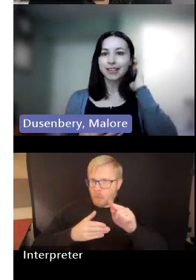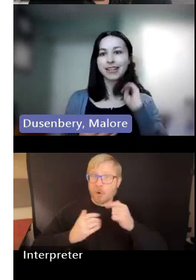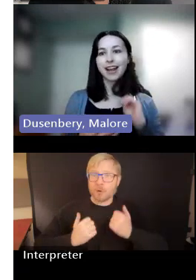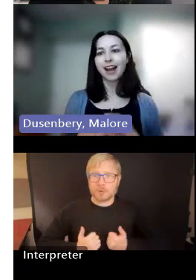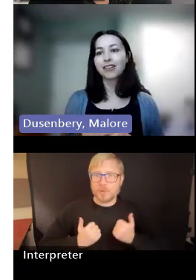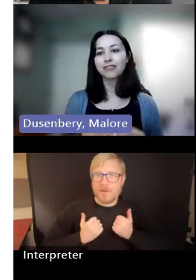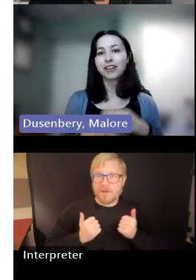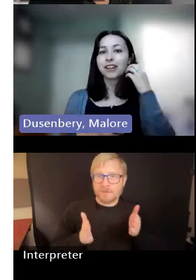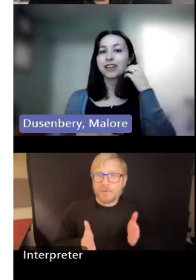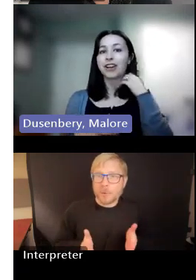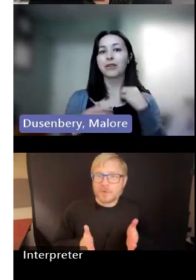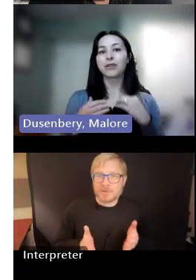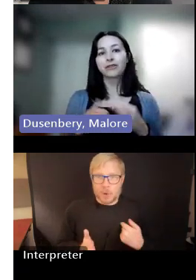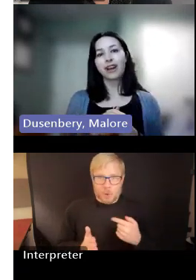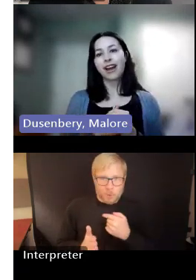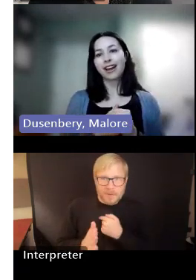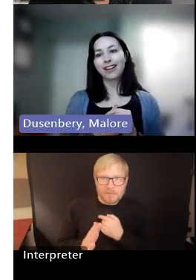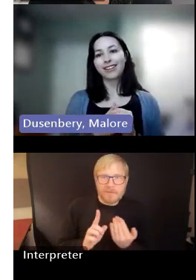to this idea of,